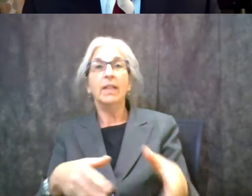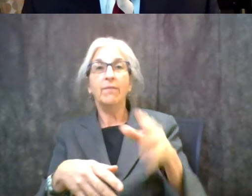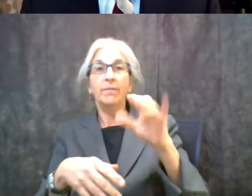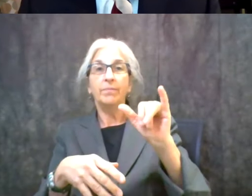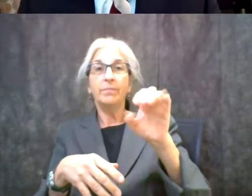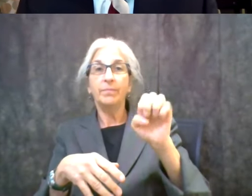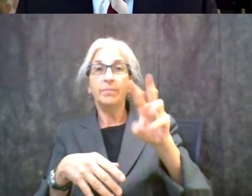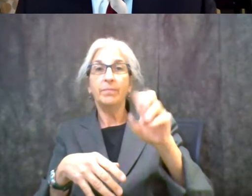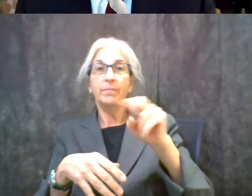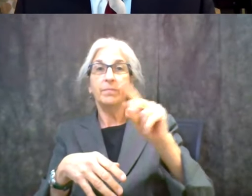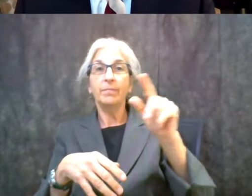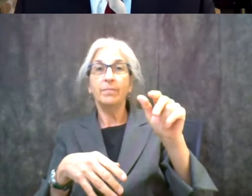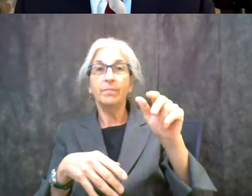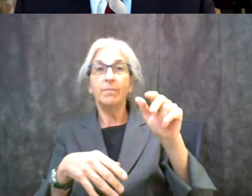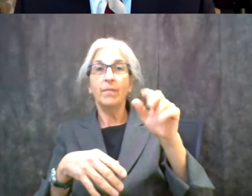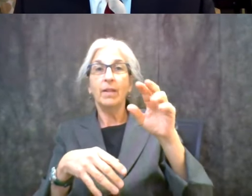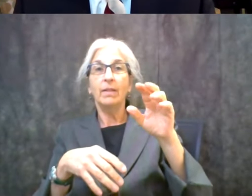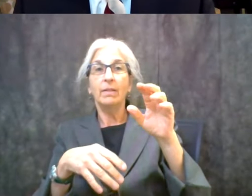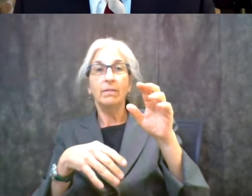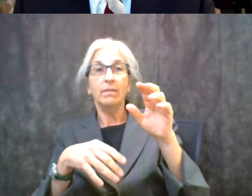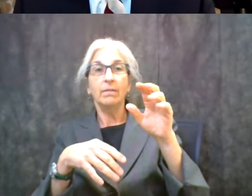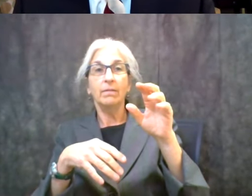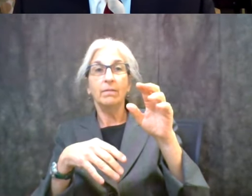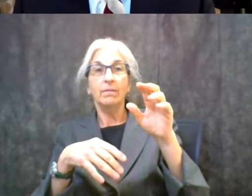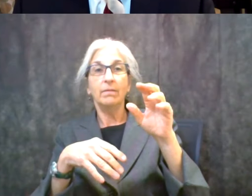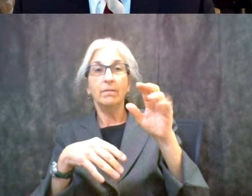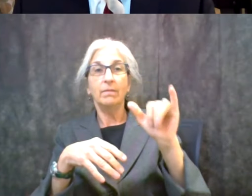Church. Pastor Bibbs, do you have a couple questions?